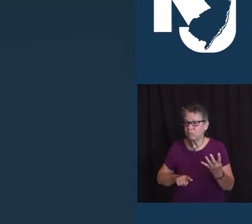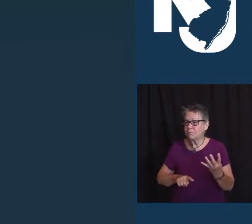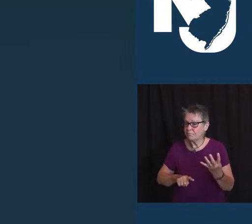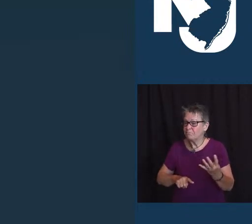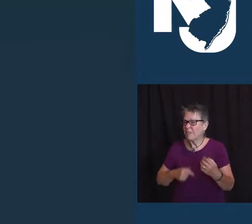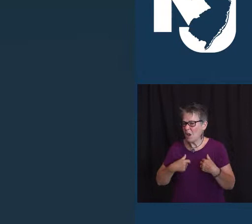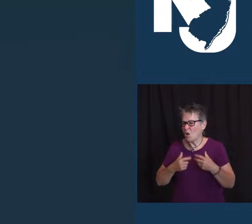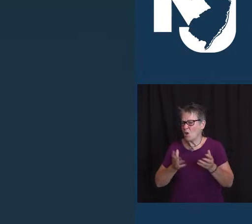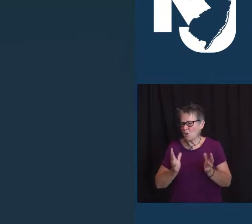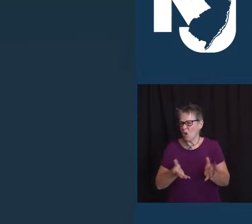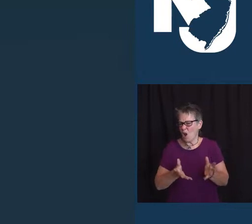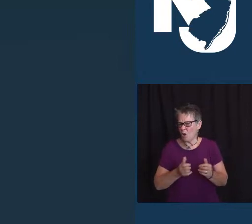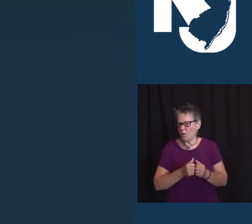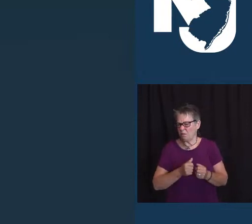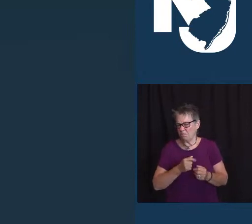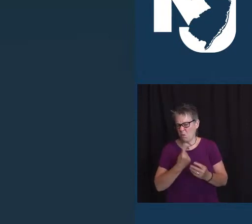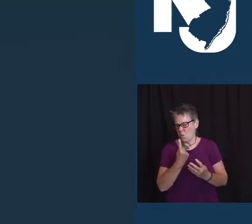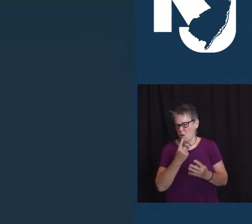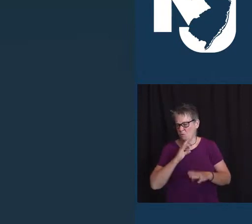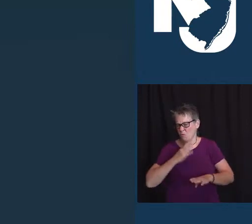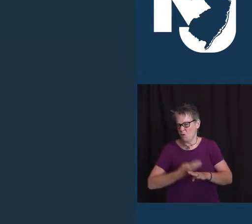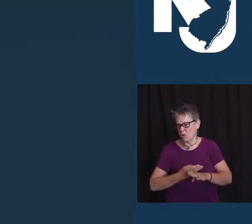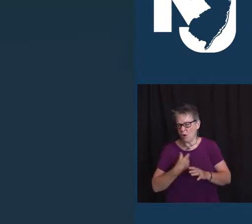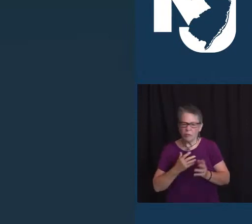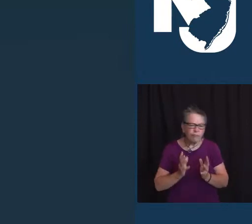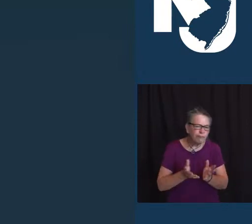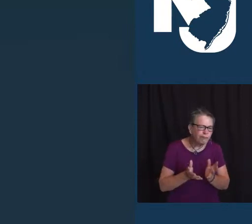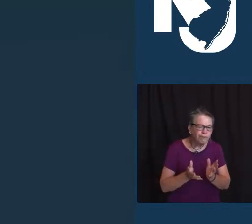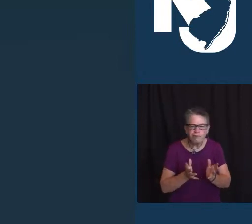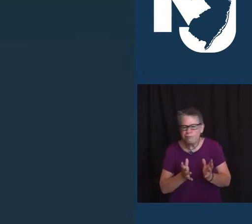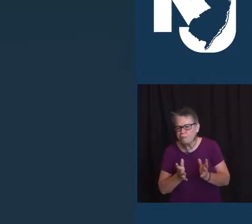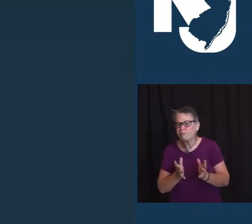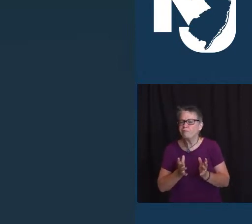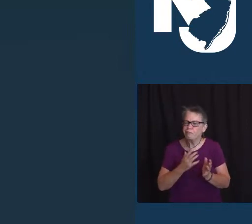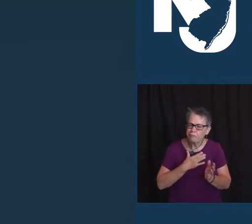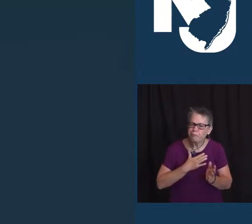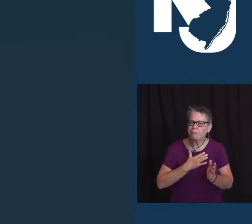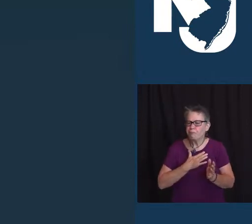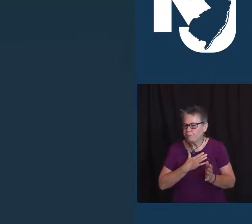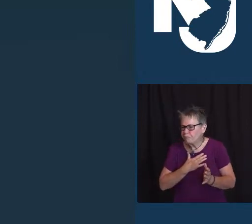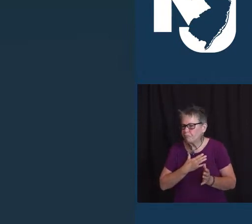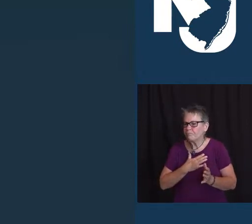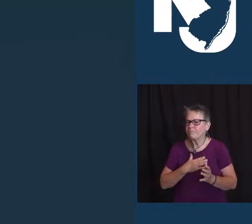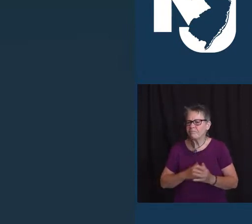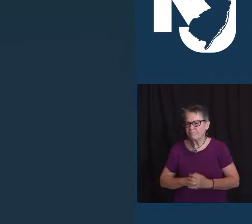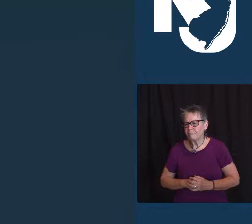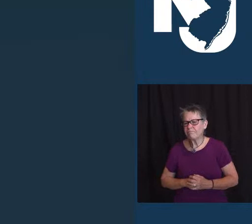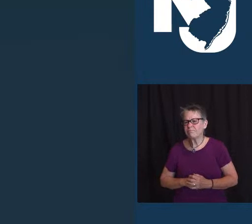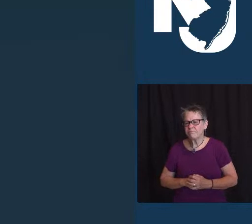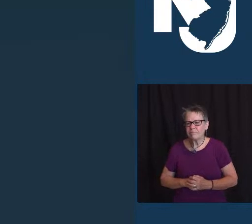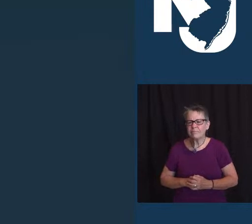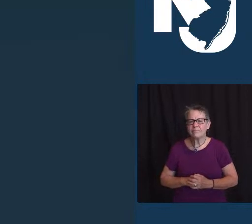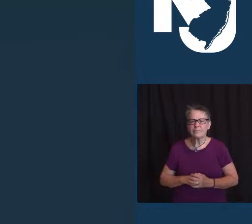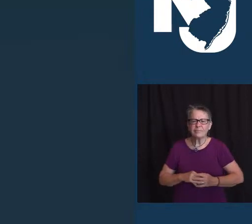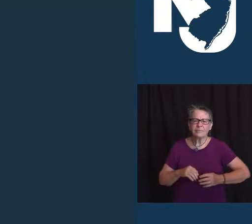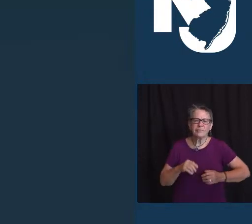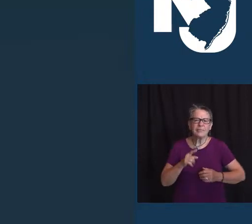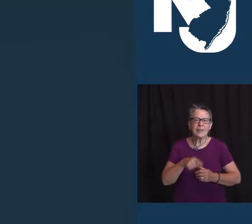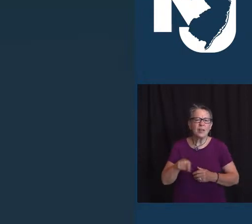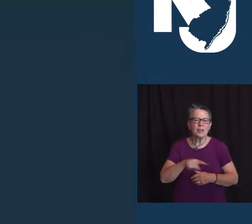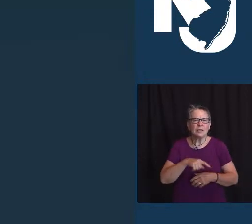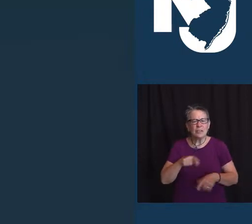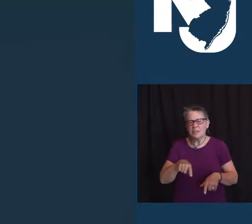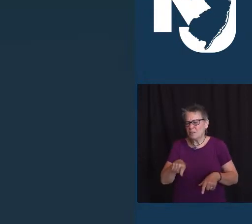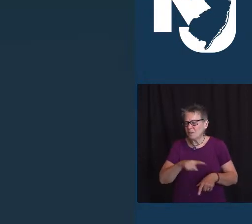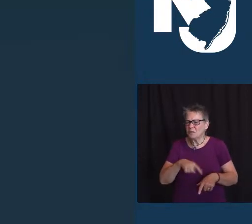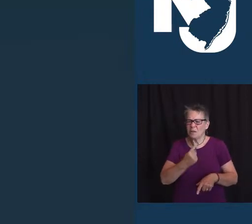Stephanie last Wednesday, and their spouses, along with her 2 beloved grandchildren, Isabella and Dominic, and I believe that's